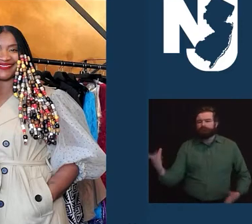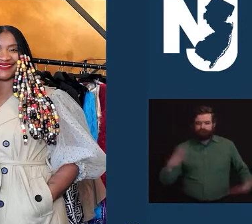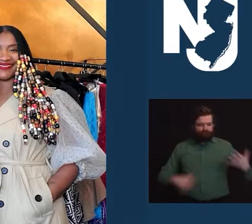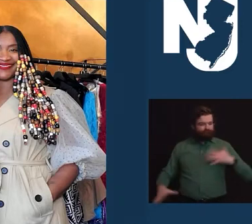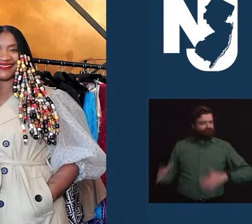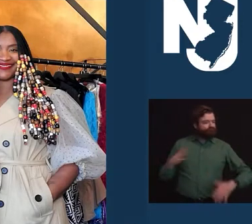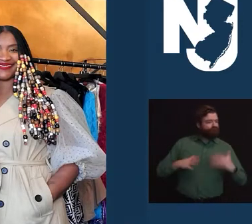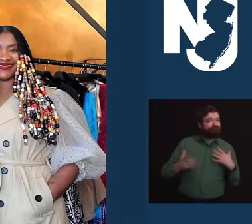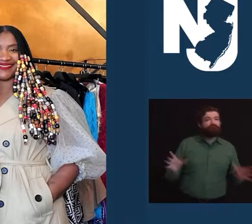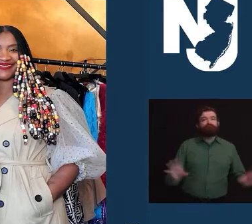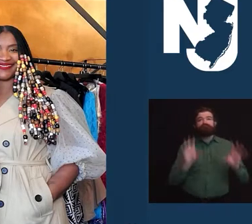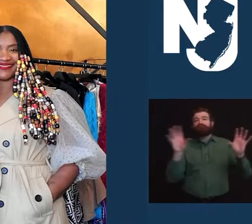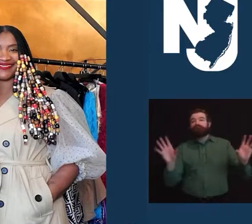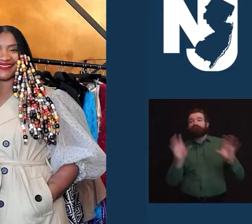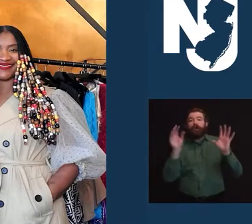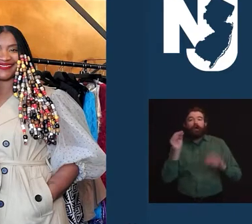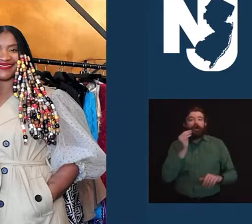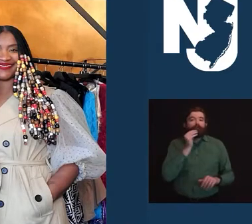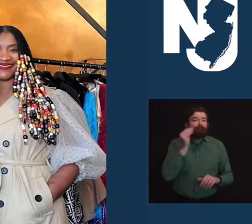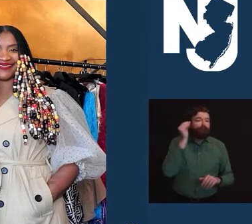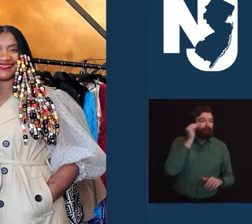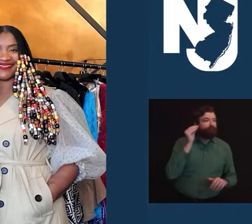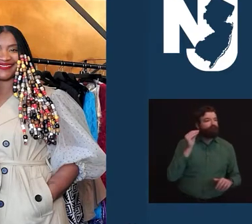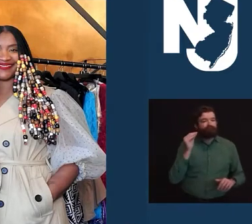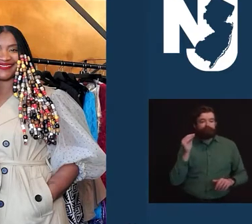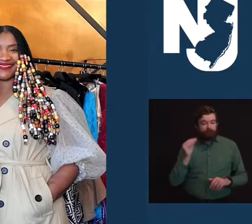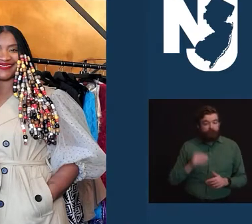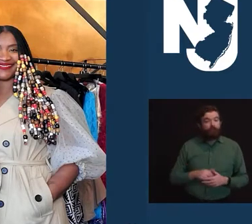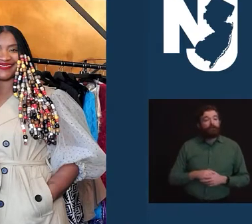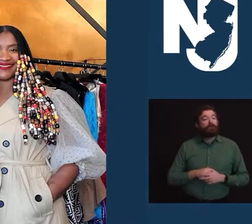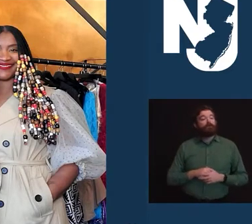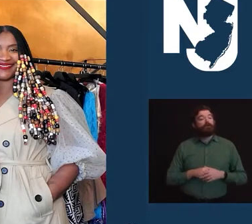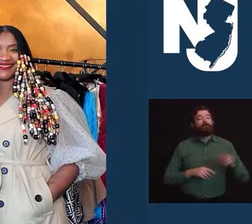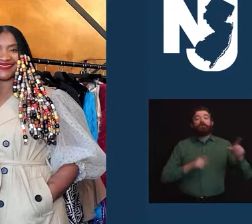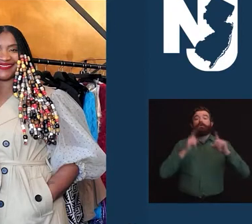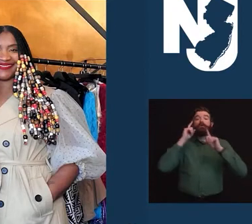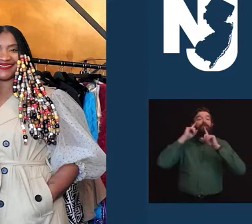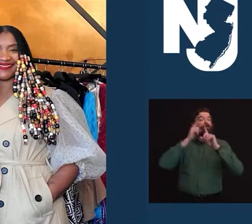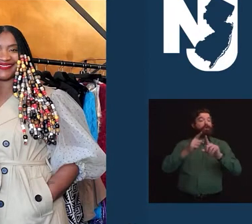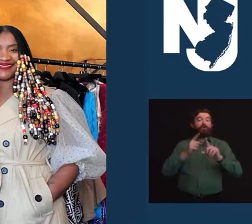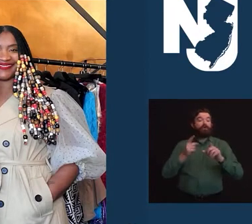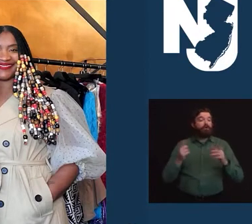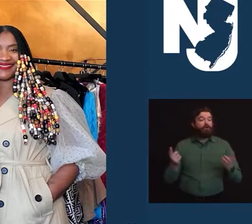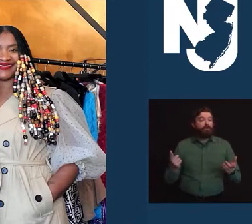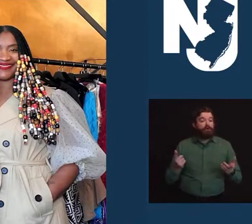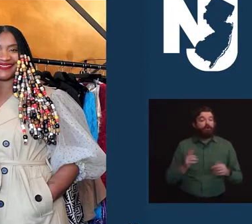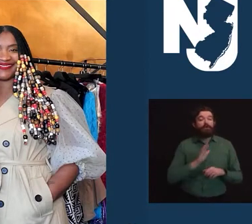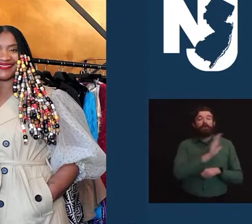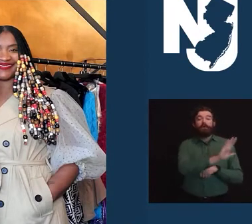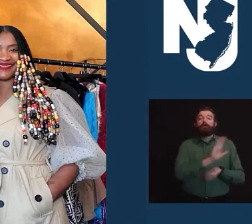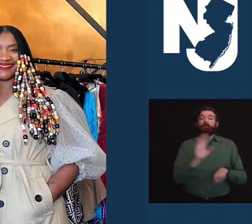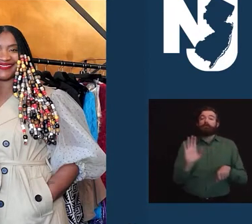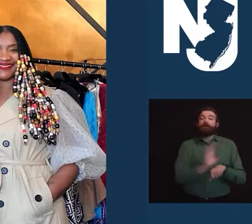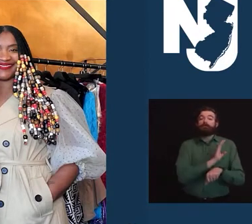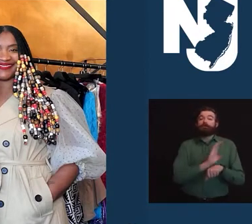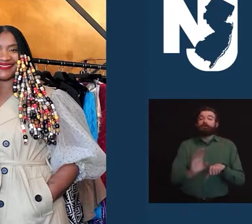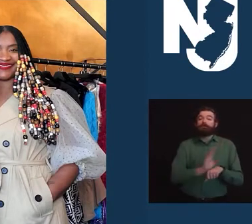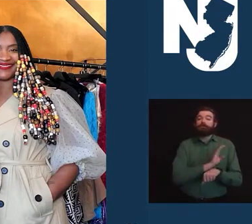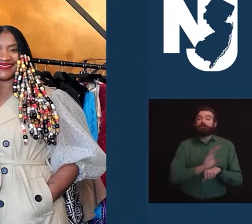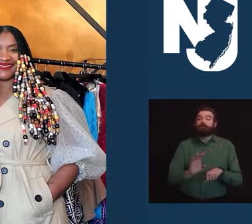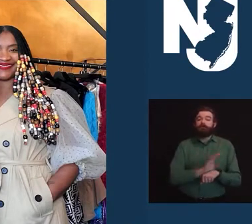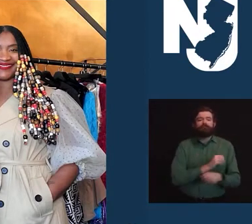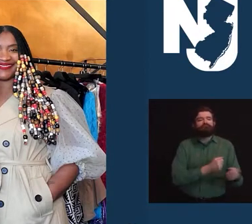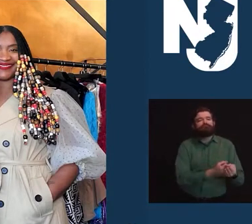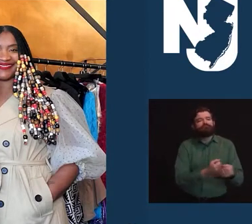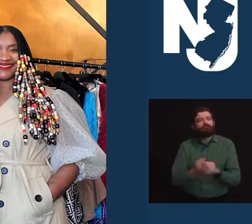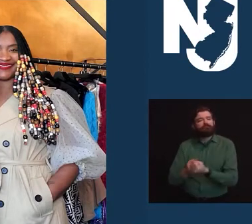a conversation. But even more importantly, she set out to make Off the Hanger a space that would create good jobs in Newark's retail